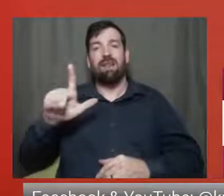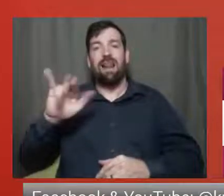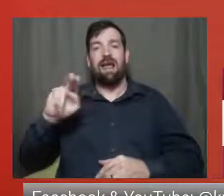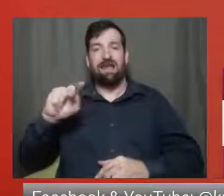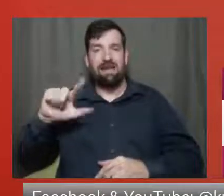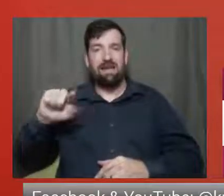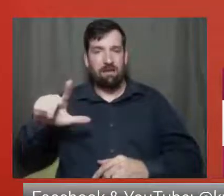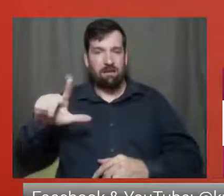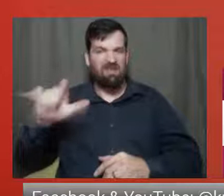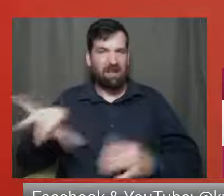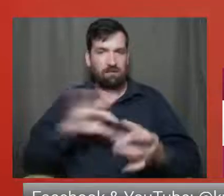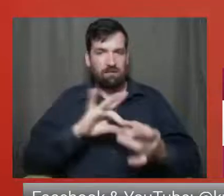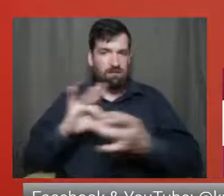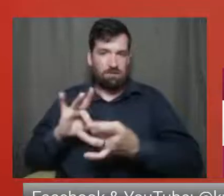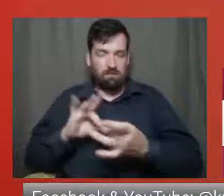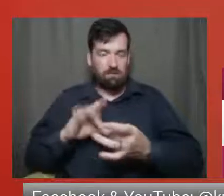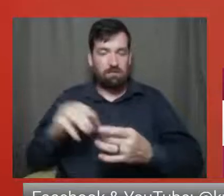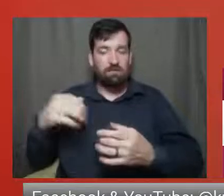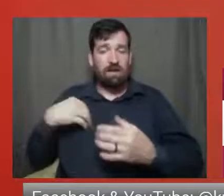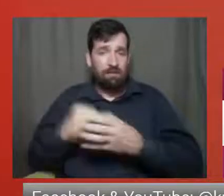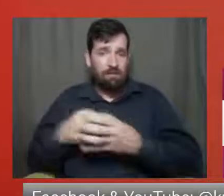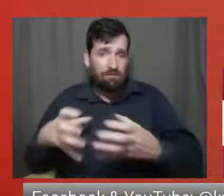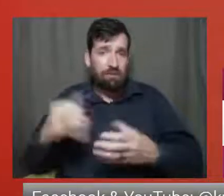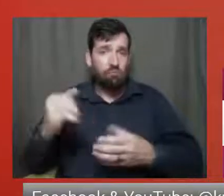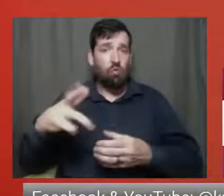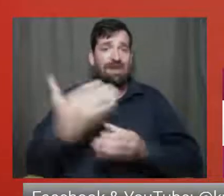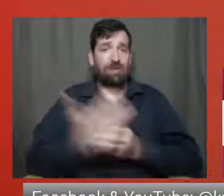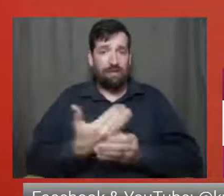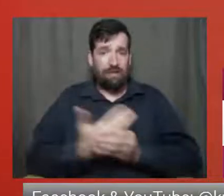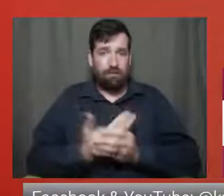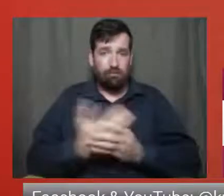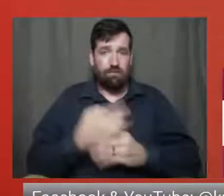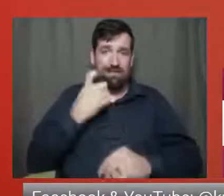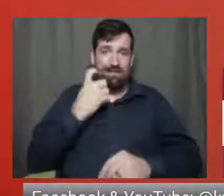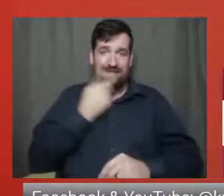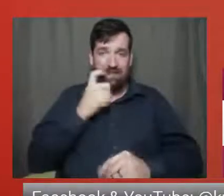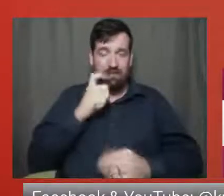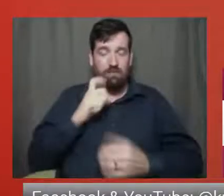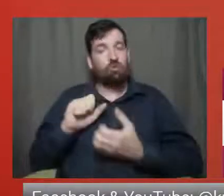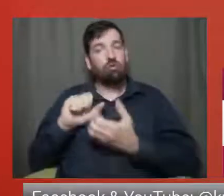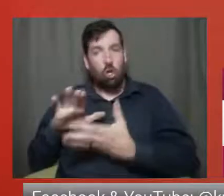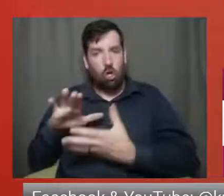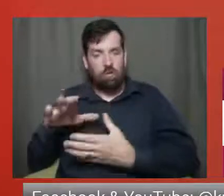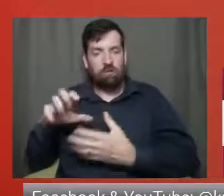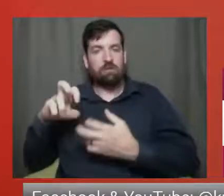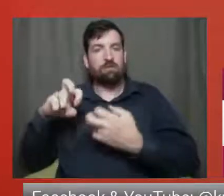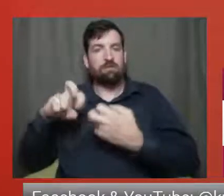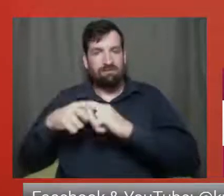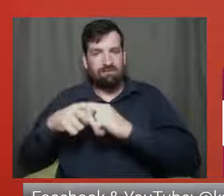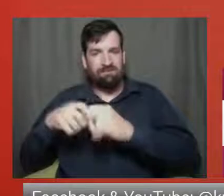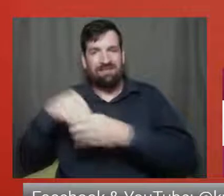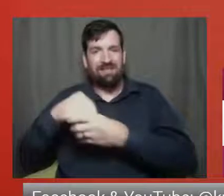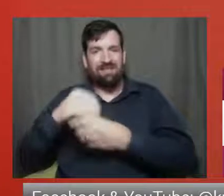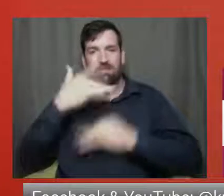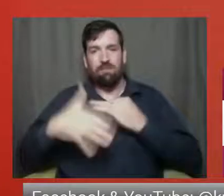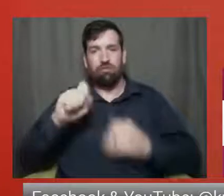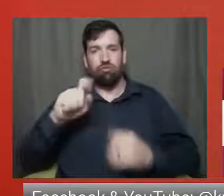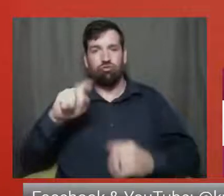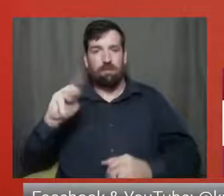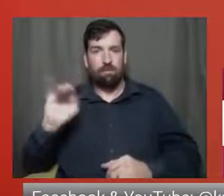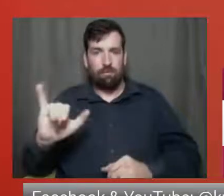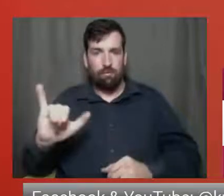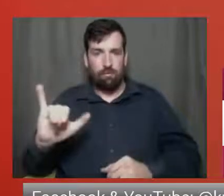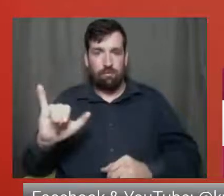get inflammation or irritation within the teeth, it creates irritation within the bloodstream as well, and it can make the heart more